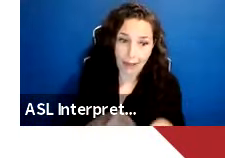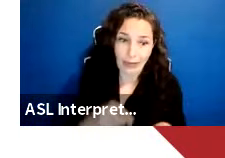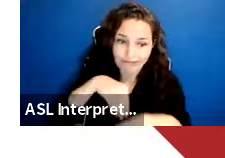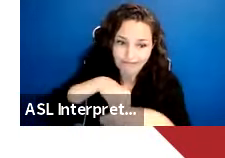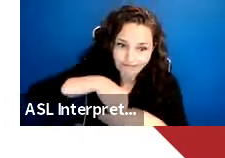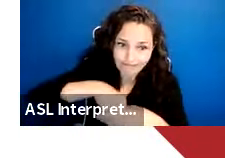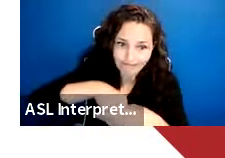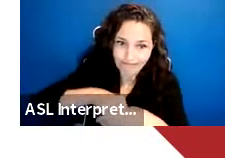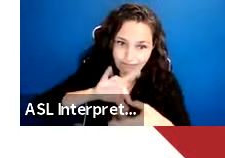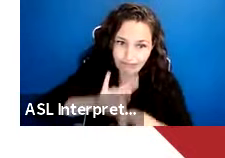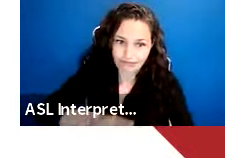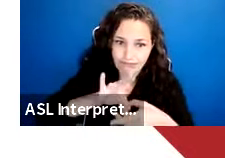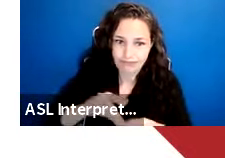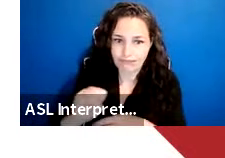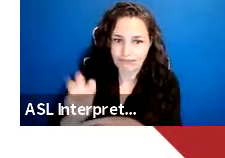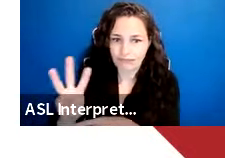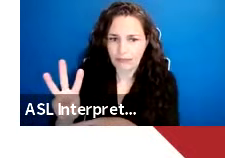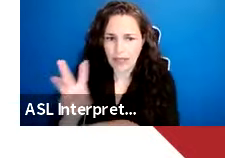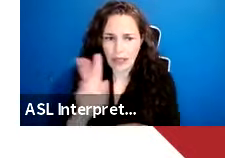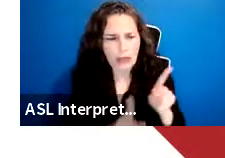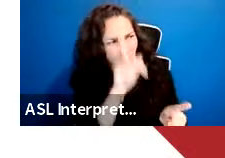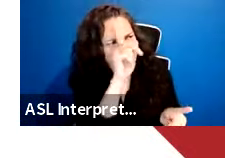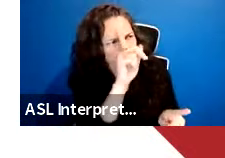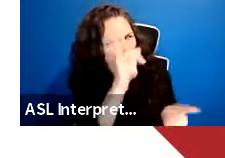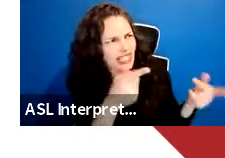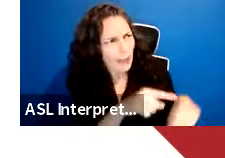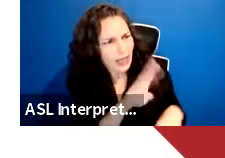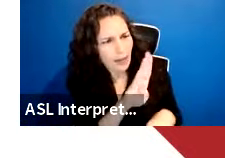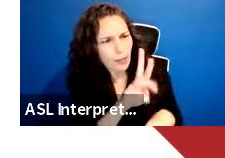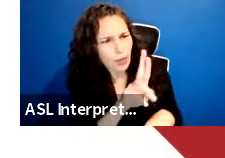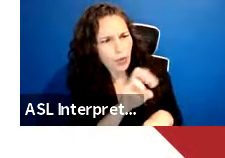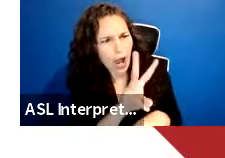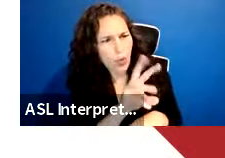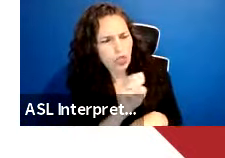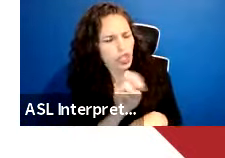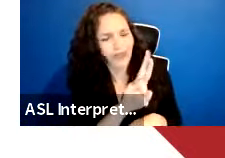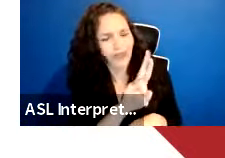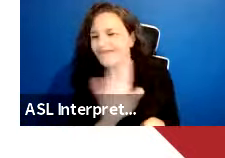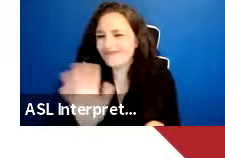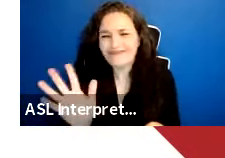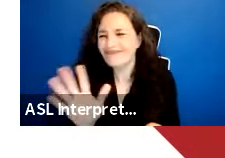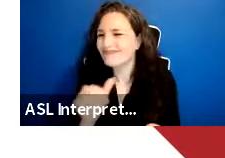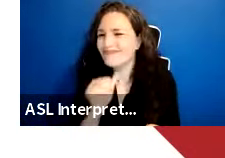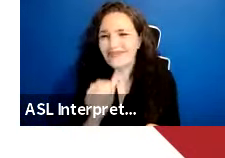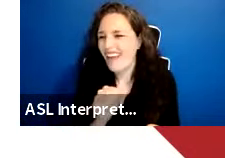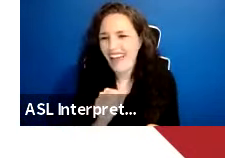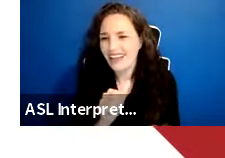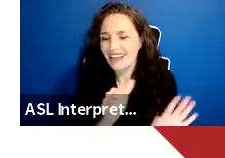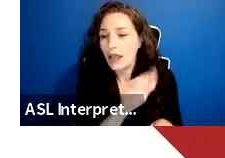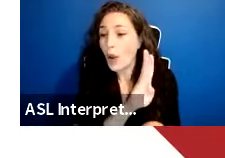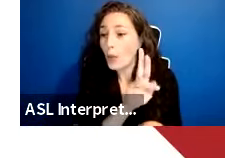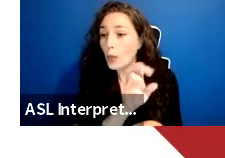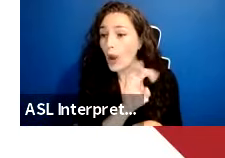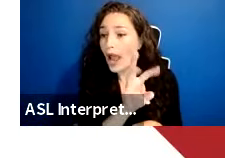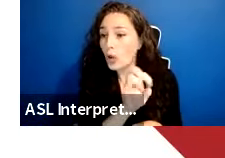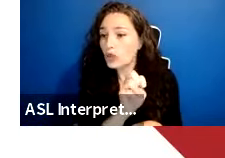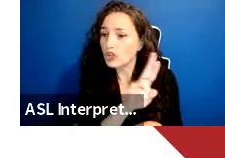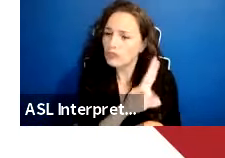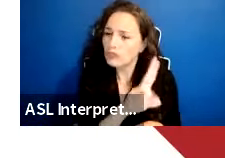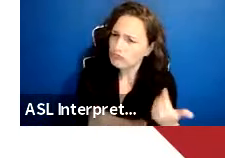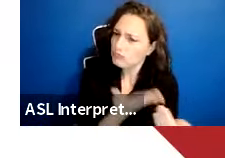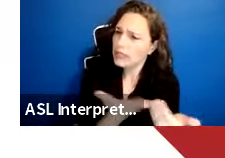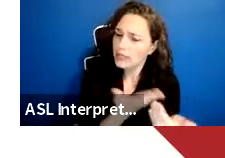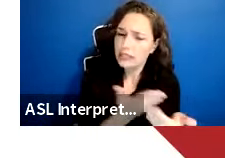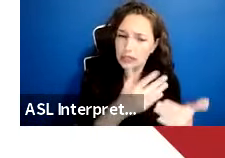Zoom session is happening in the browser, and that's actually not the case. The browser is just a convenient way of getting access to the